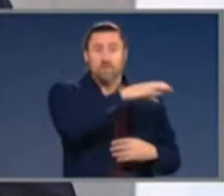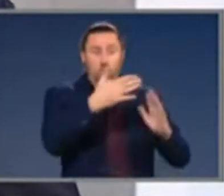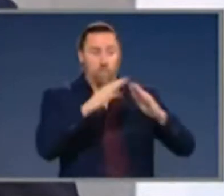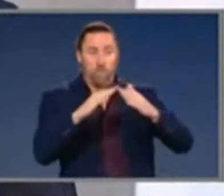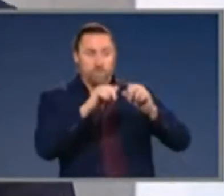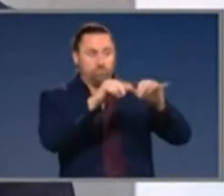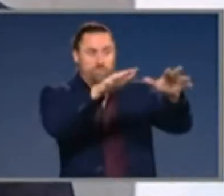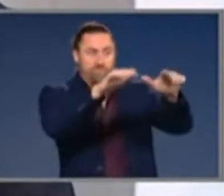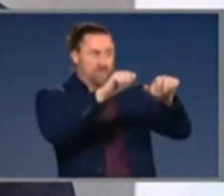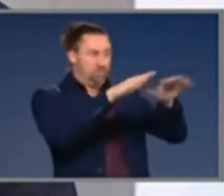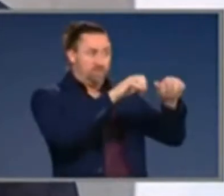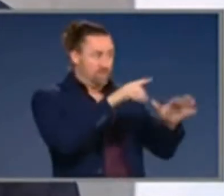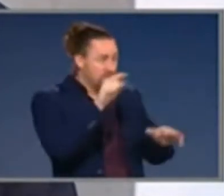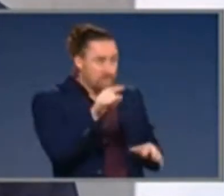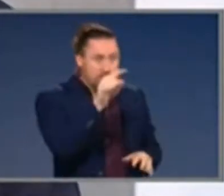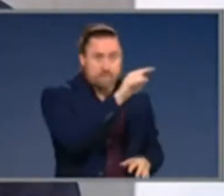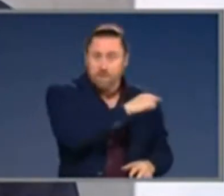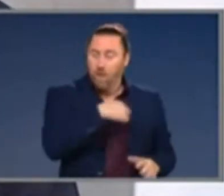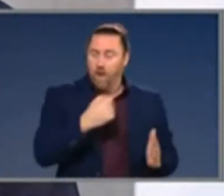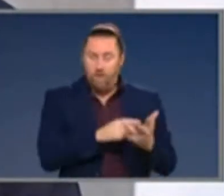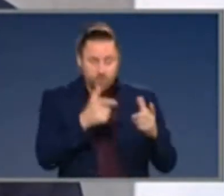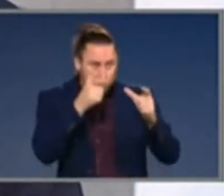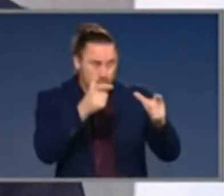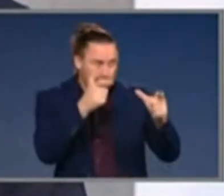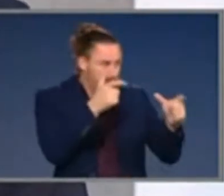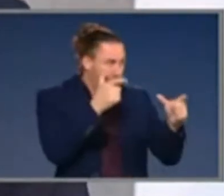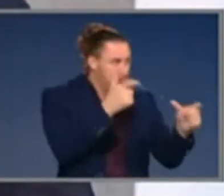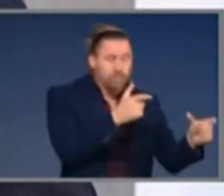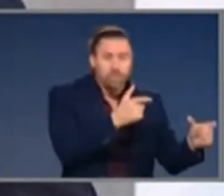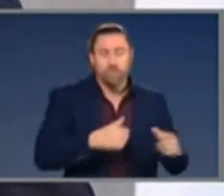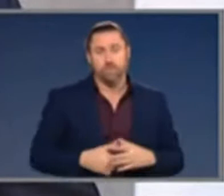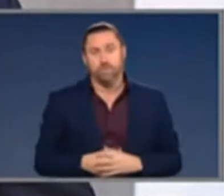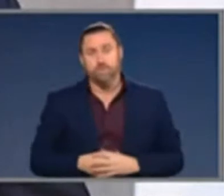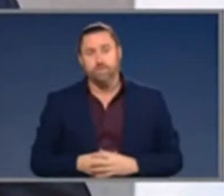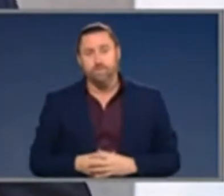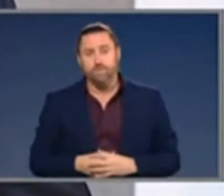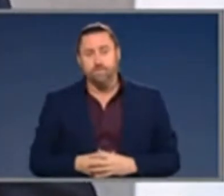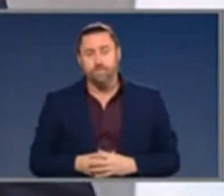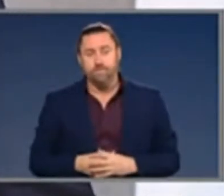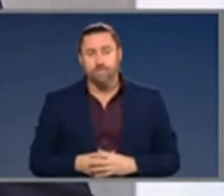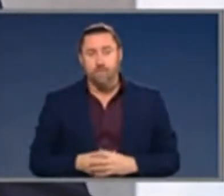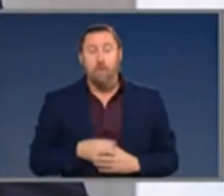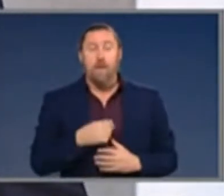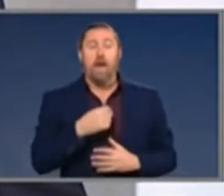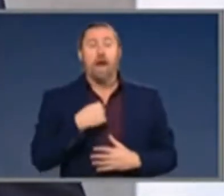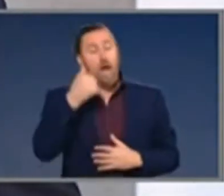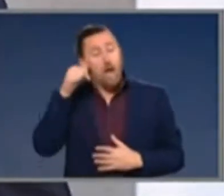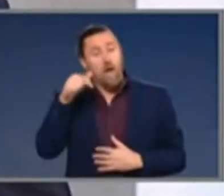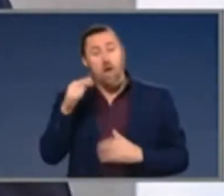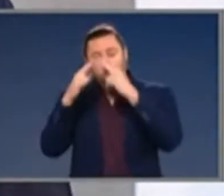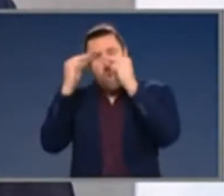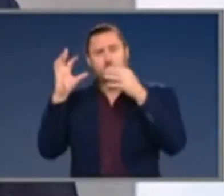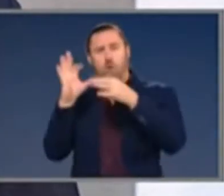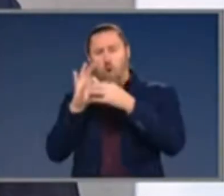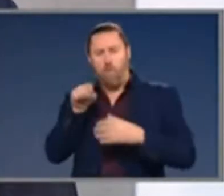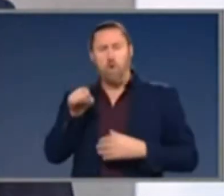outbreak, which we are also watching, but they are in not what you'd call the critical list of facilities